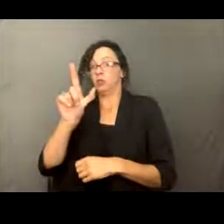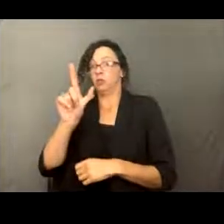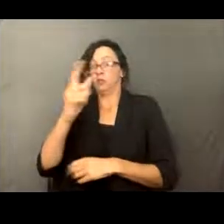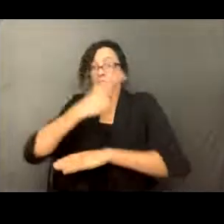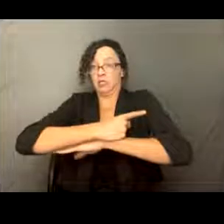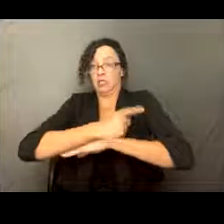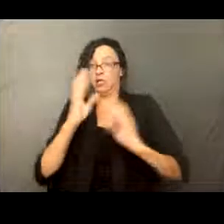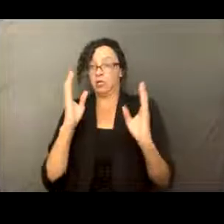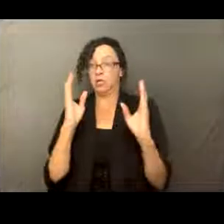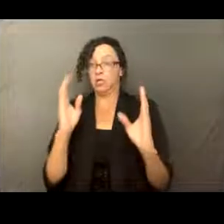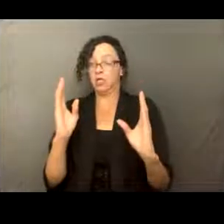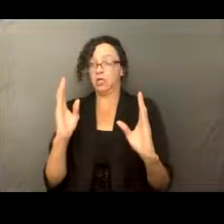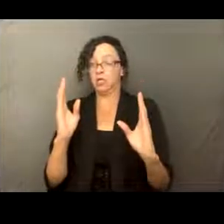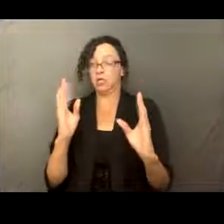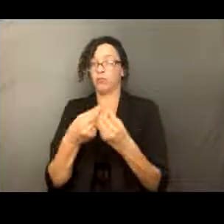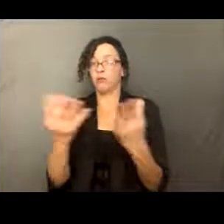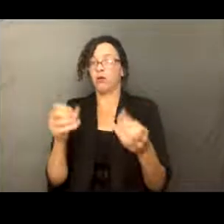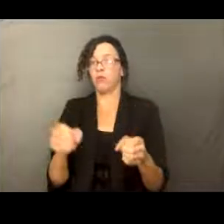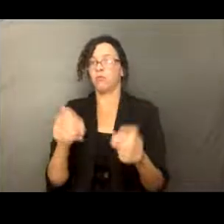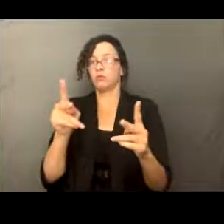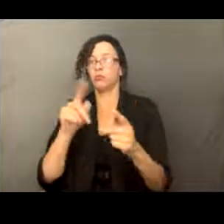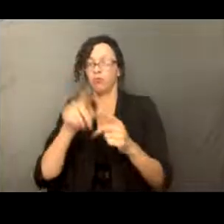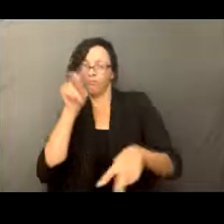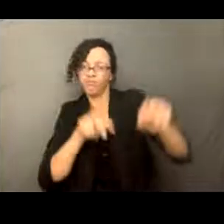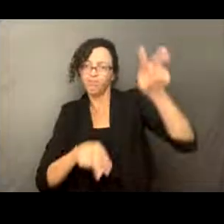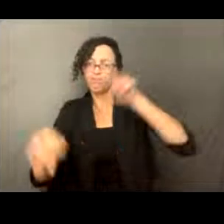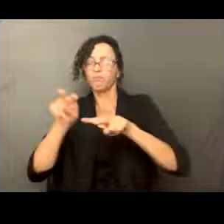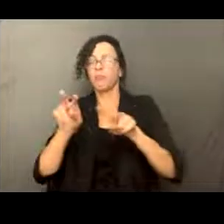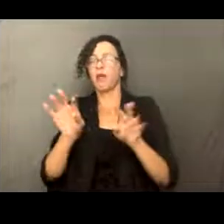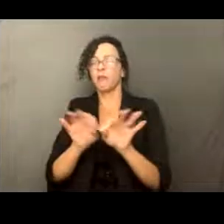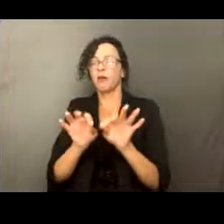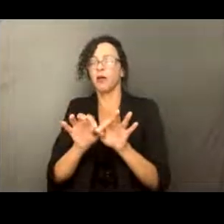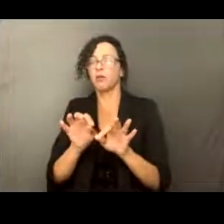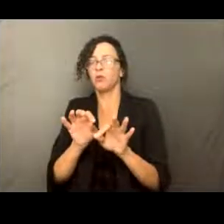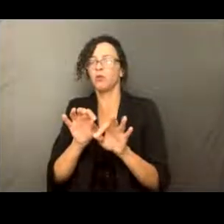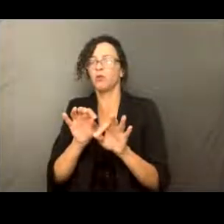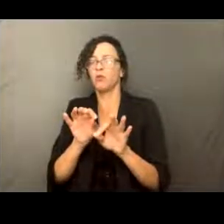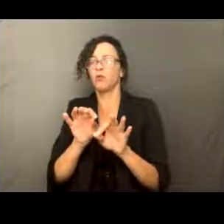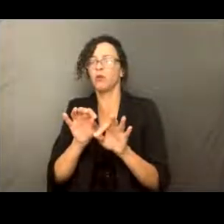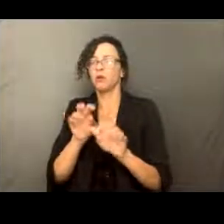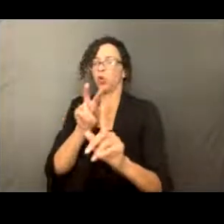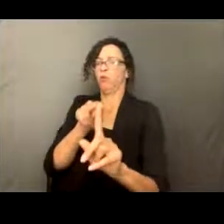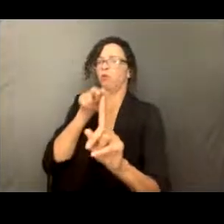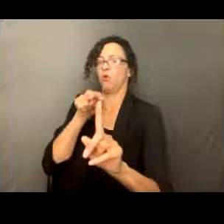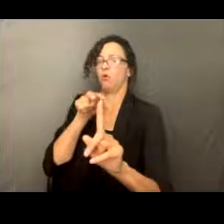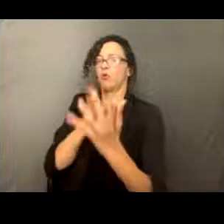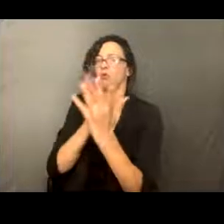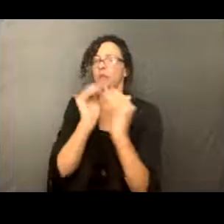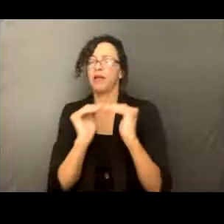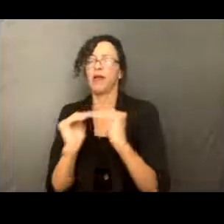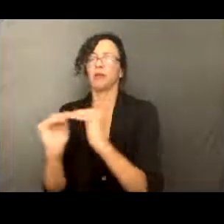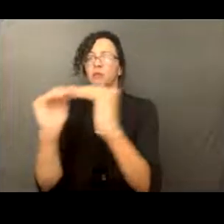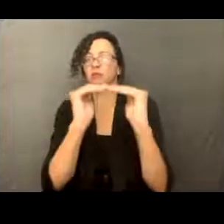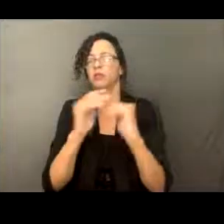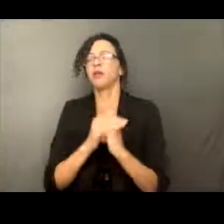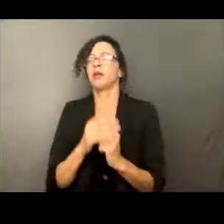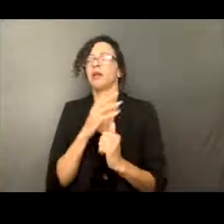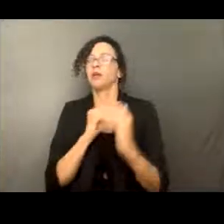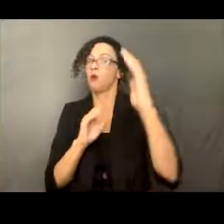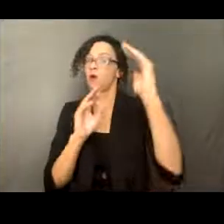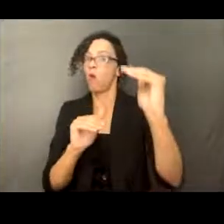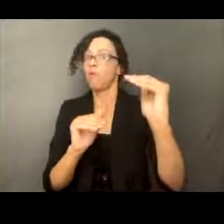equity through an employee's individual lens, and perhaps create a habit of moving from reflection to